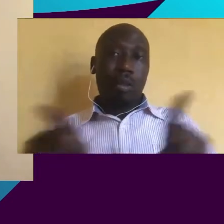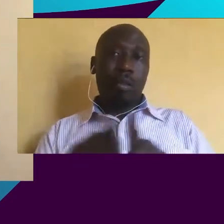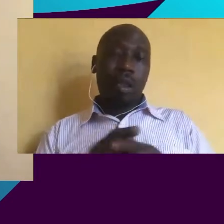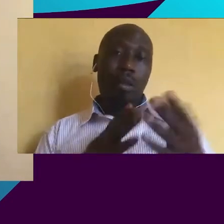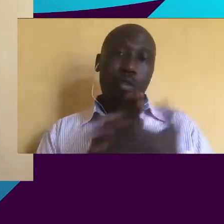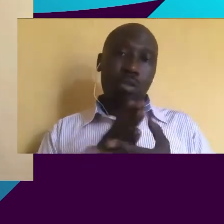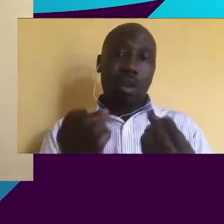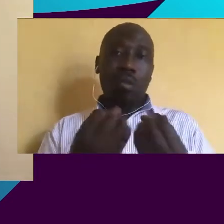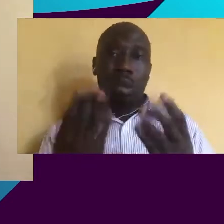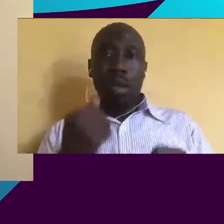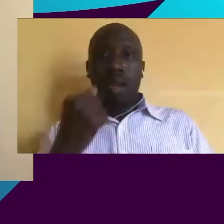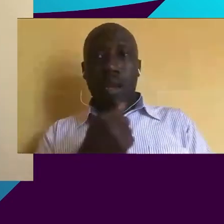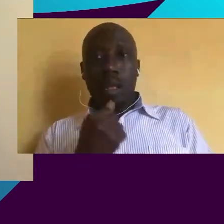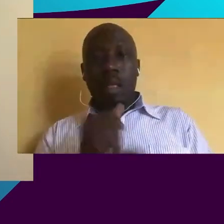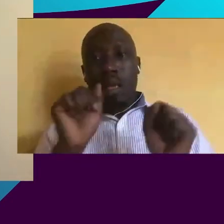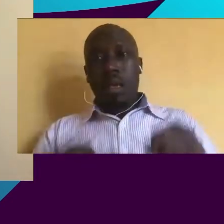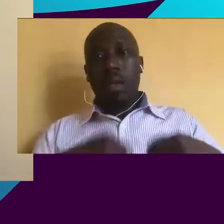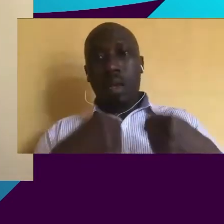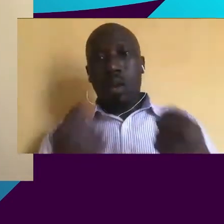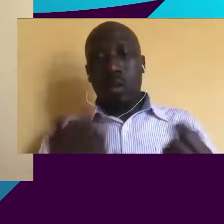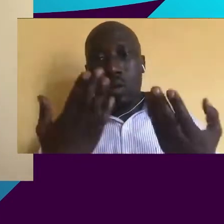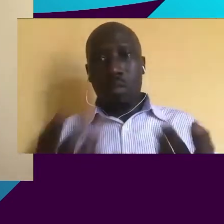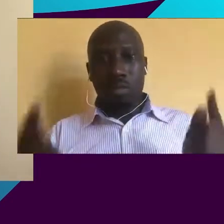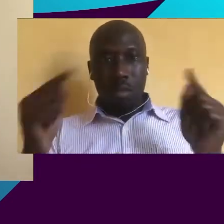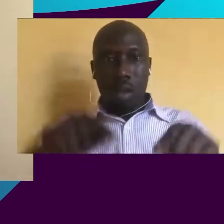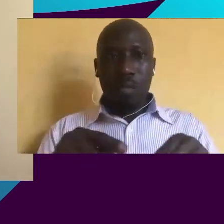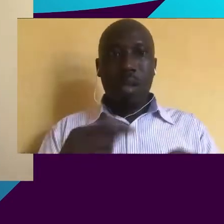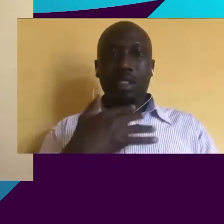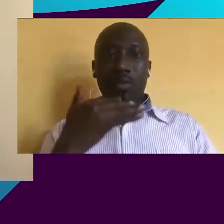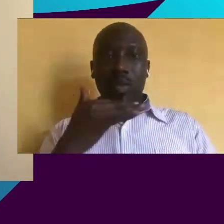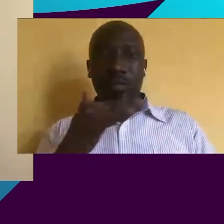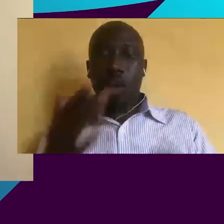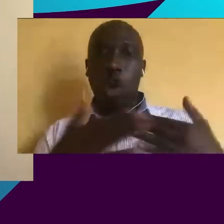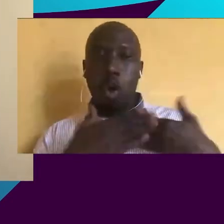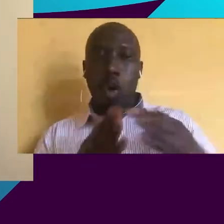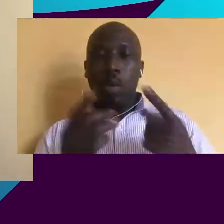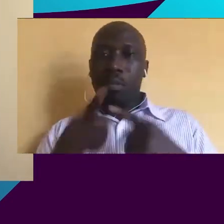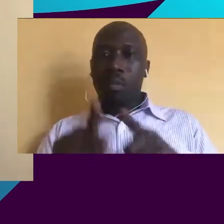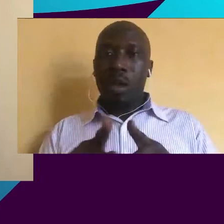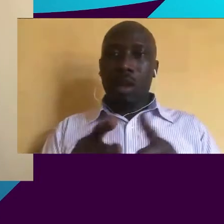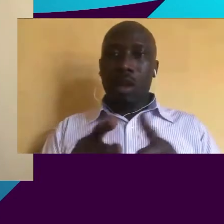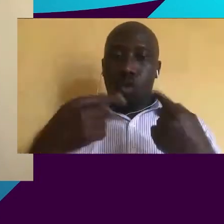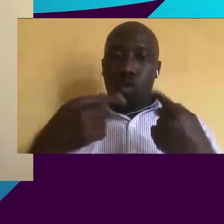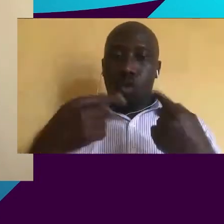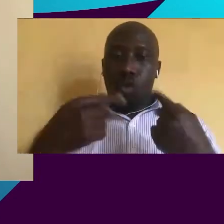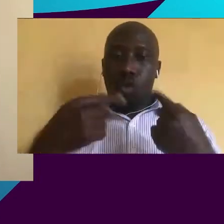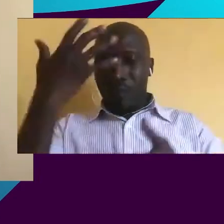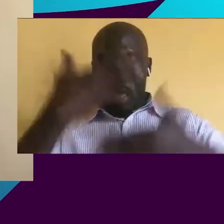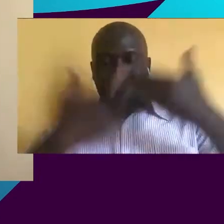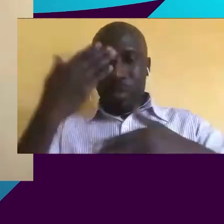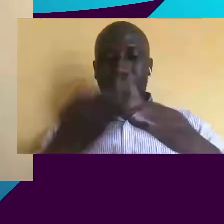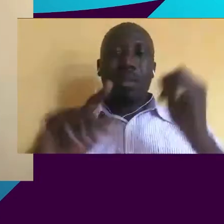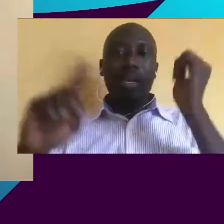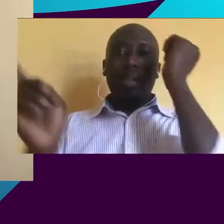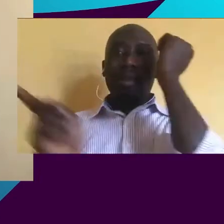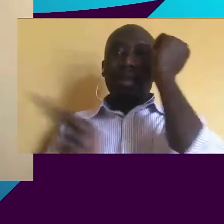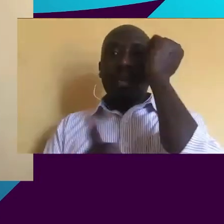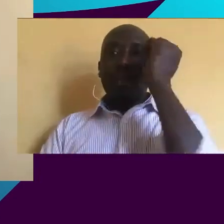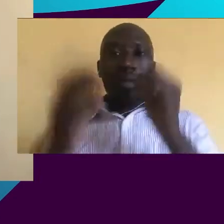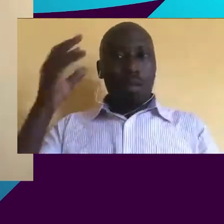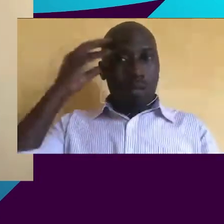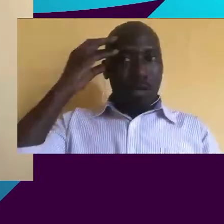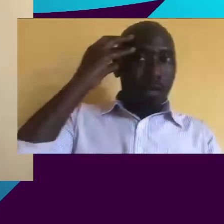can't actually just come up and speak on this, but we are facing sexual harassment by coaches and